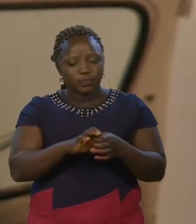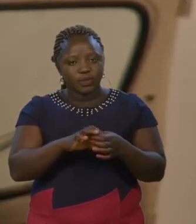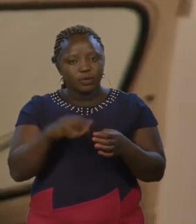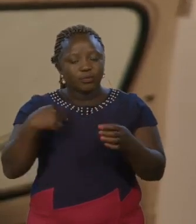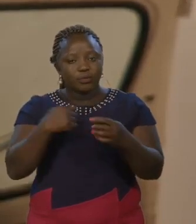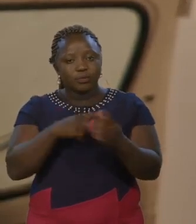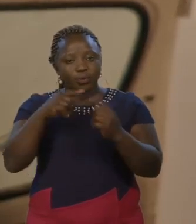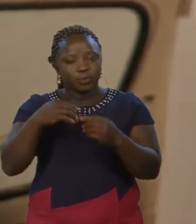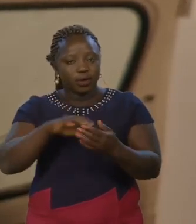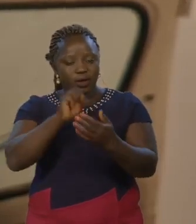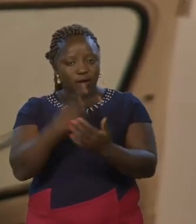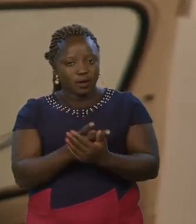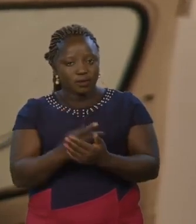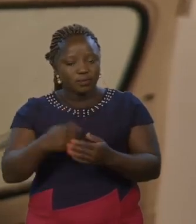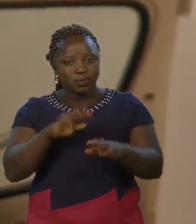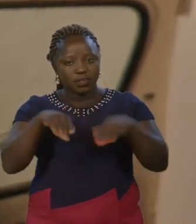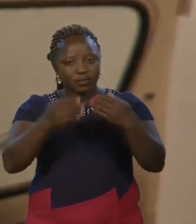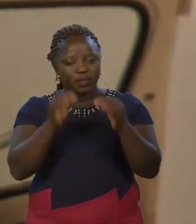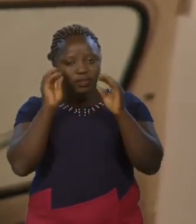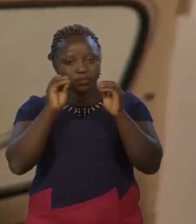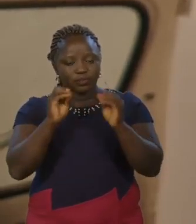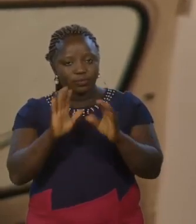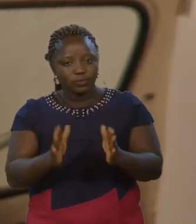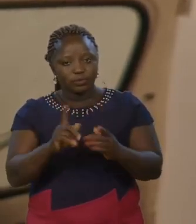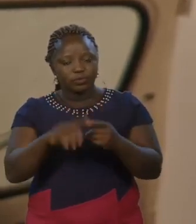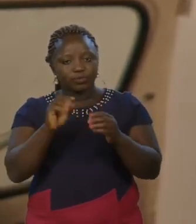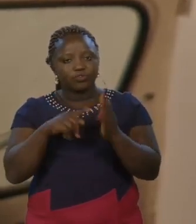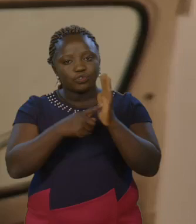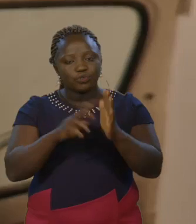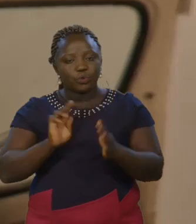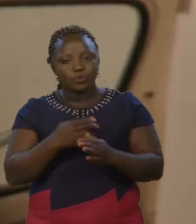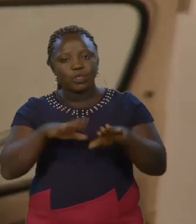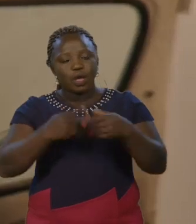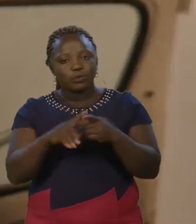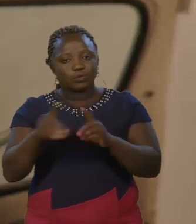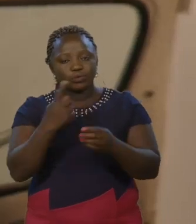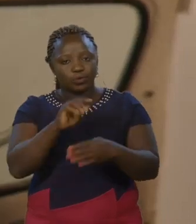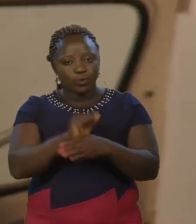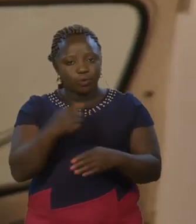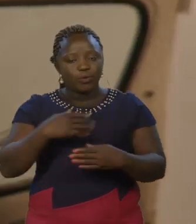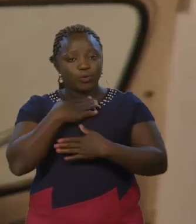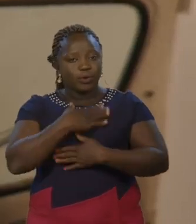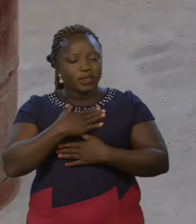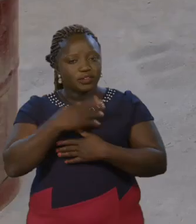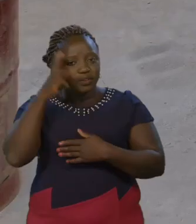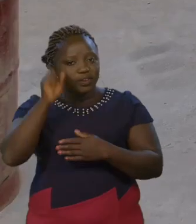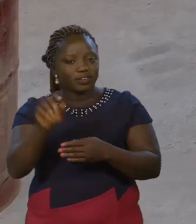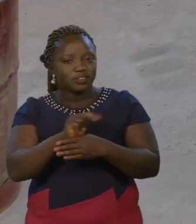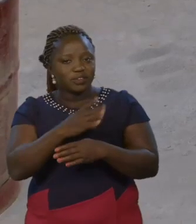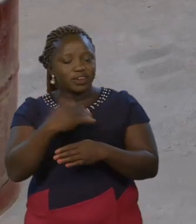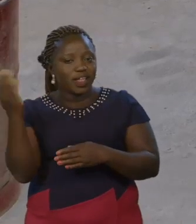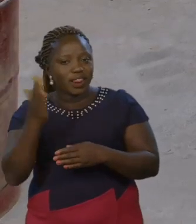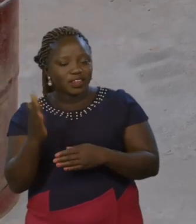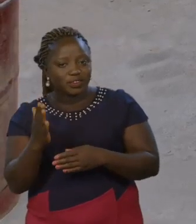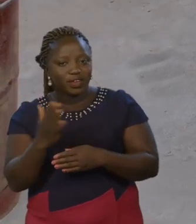When we arrived, we were given an instructor to show us how to do the vulcanizing work. We enjoyed his training and